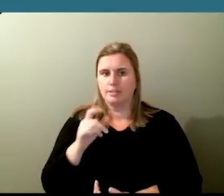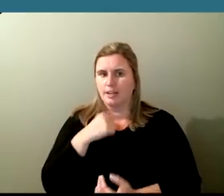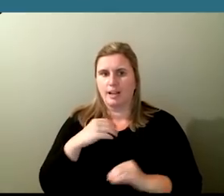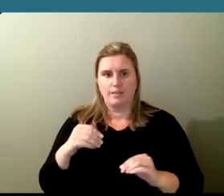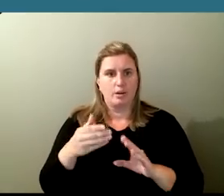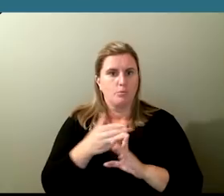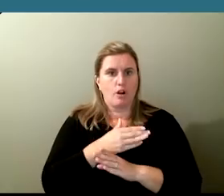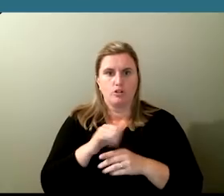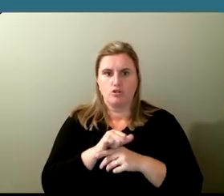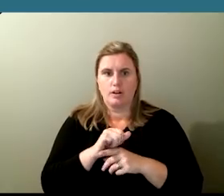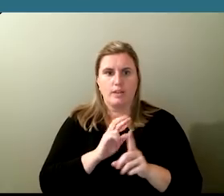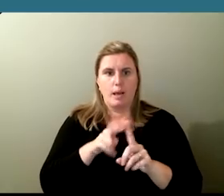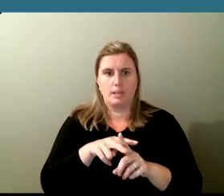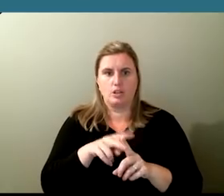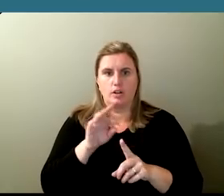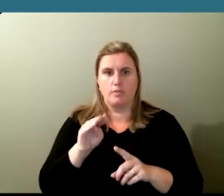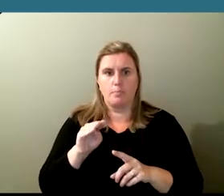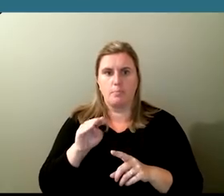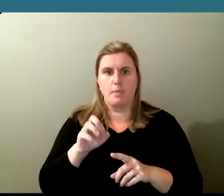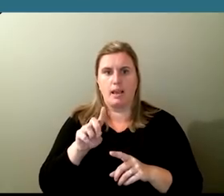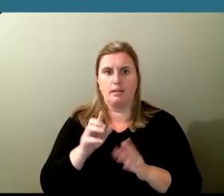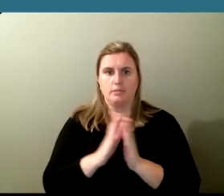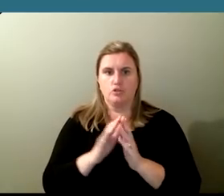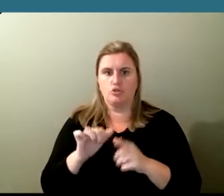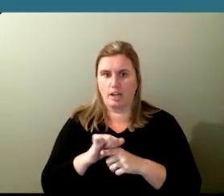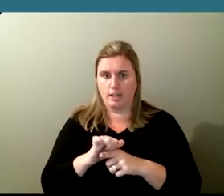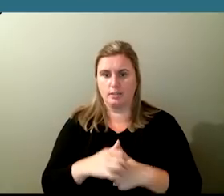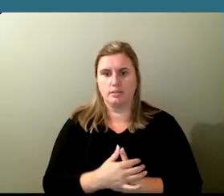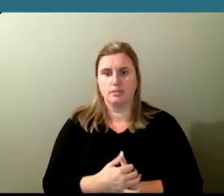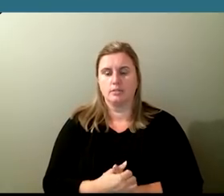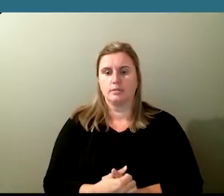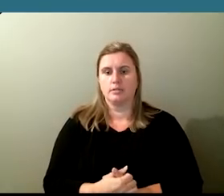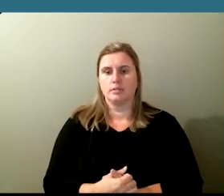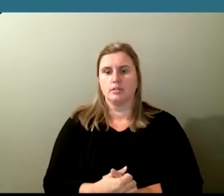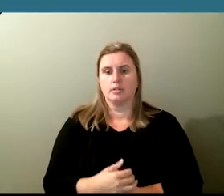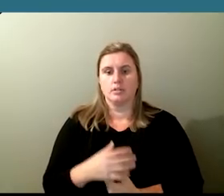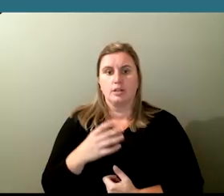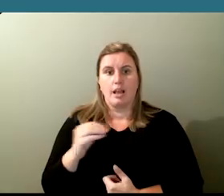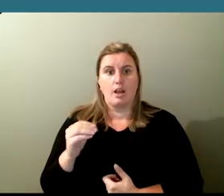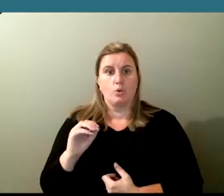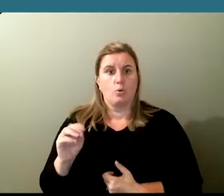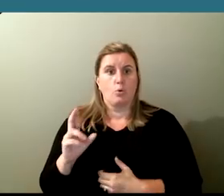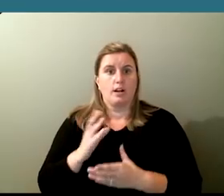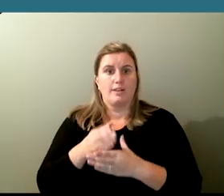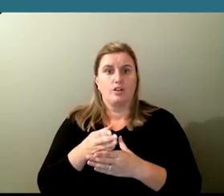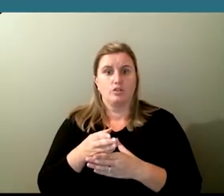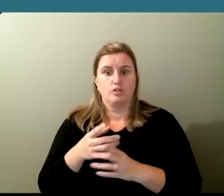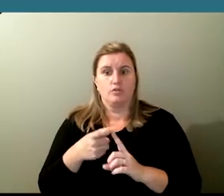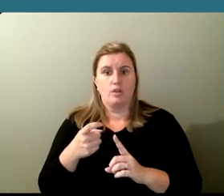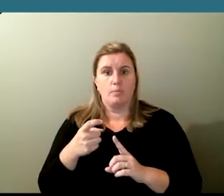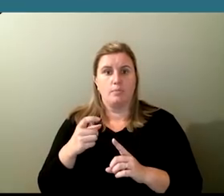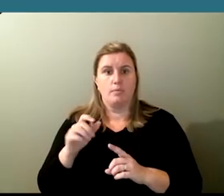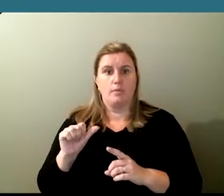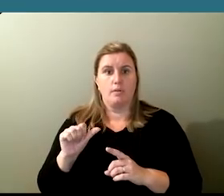training in the application of MAN training, the formal application of MAN training, and or interventions that derive from applied behavior analysis